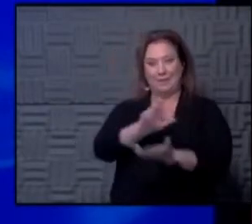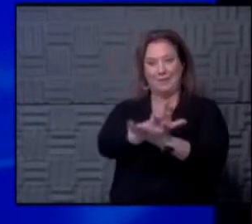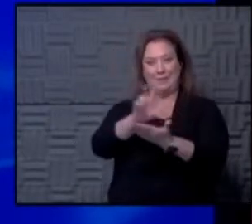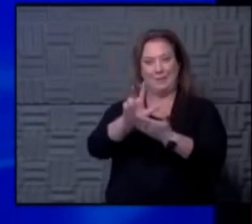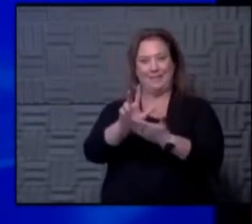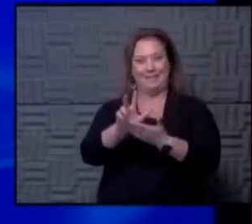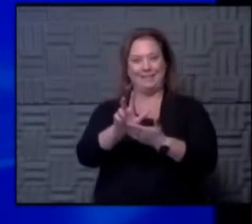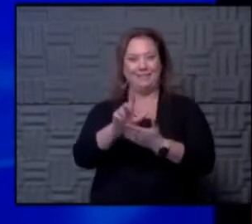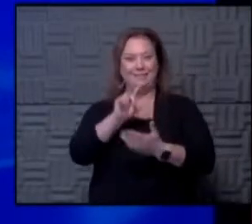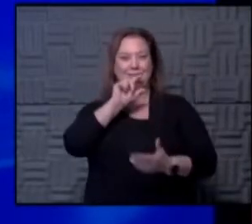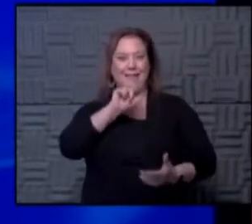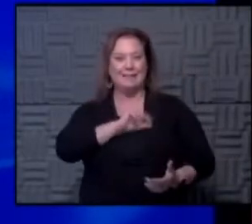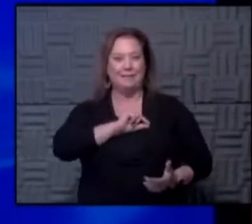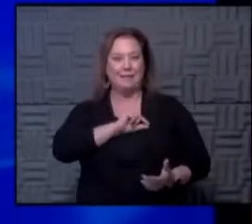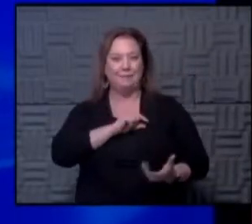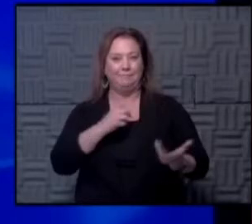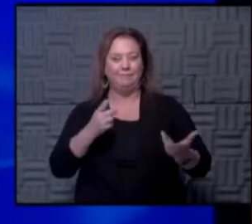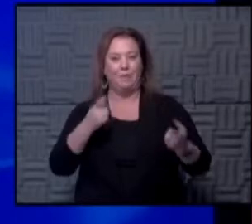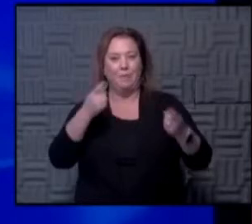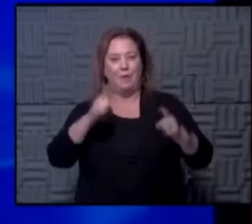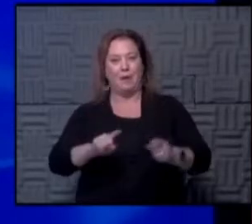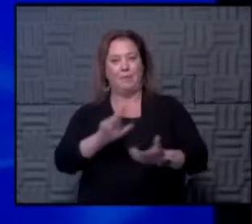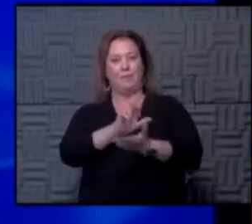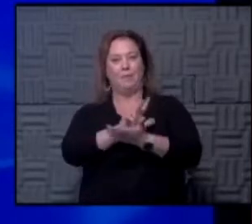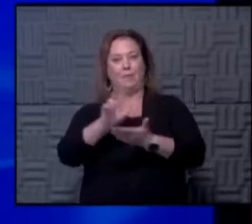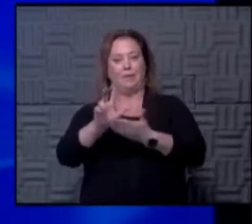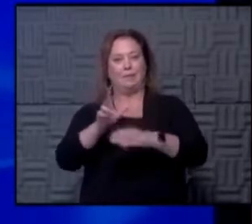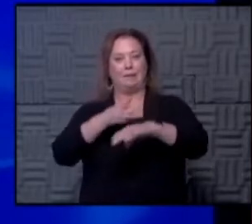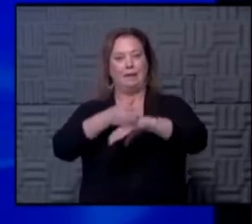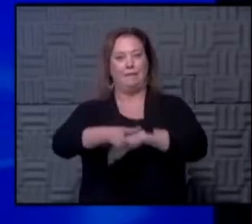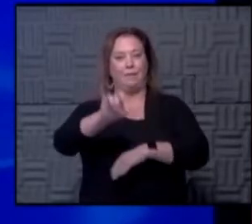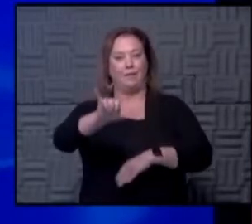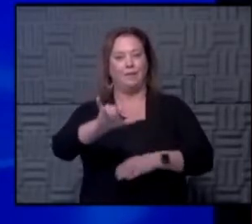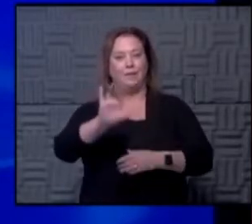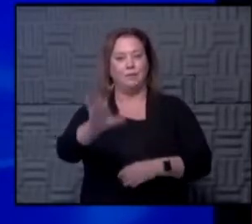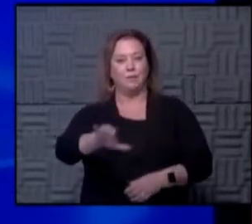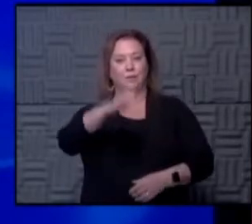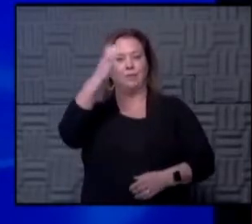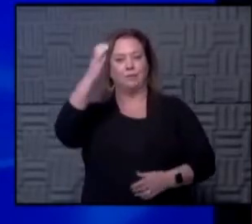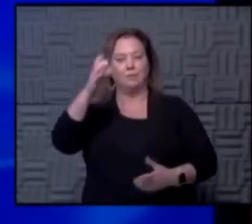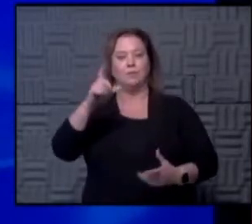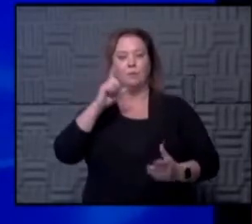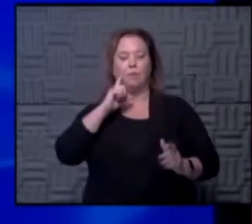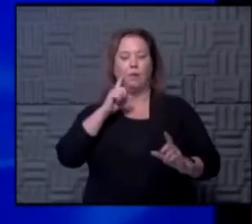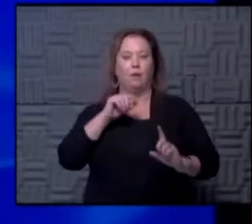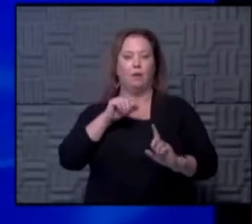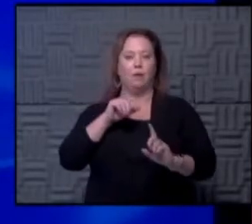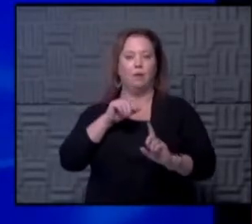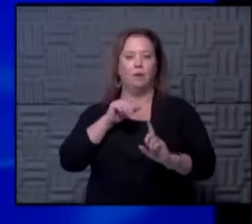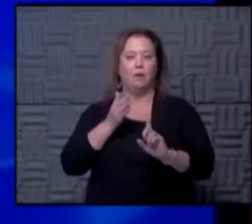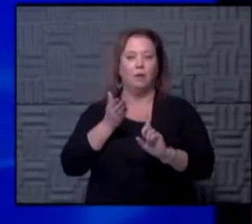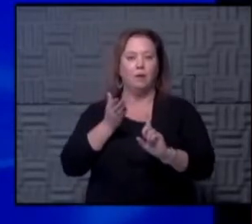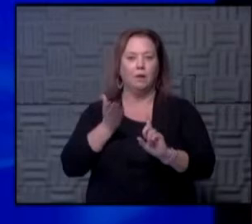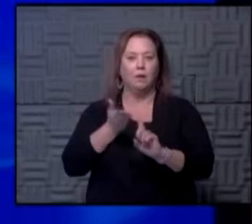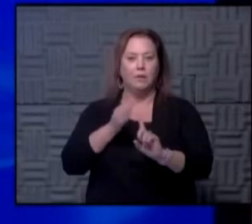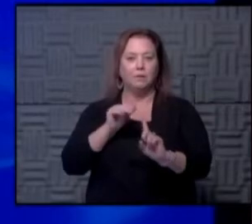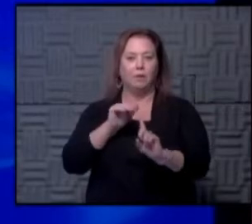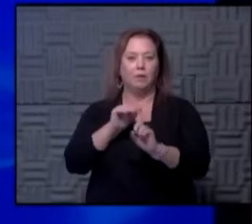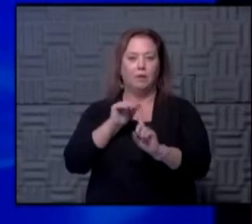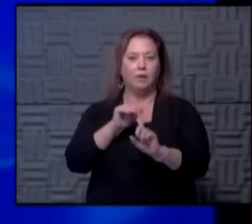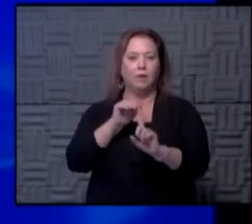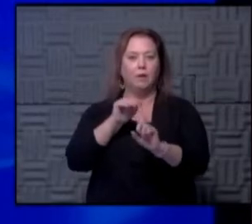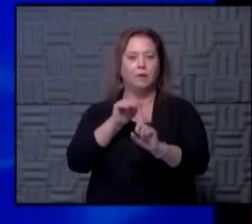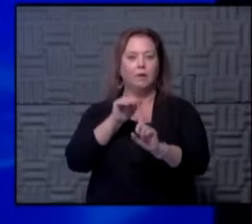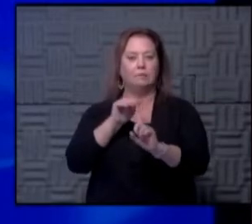3-week time frame? Thanksgiving. And what happens 3 or 4 weeks after that? Christmas. And it's the reason we continue to harp so much